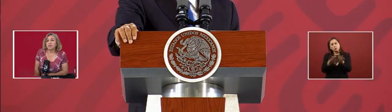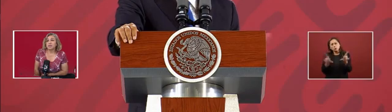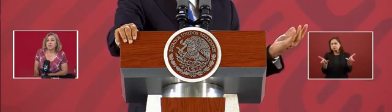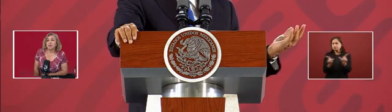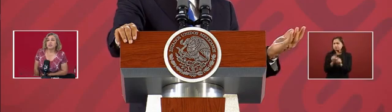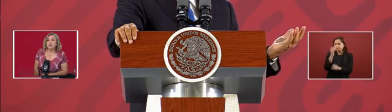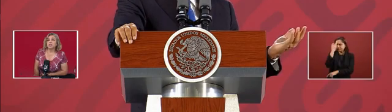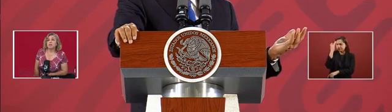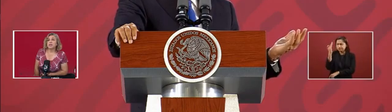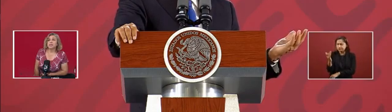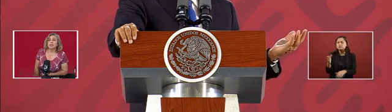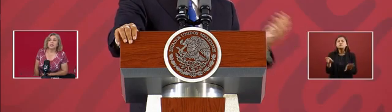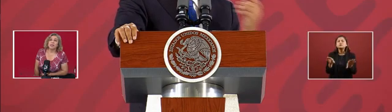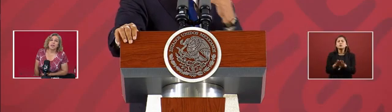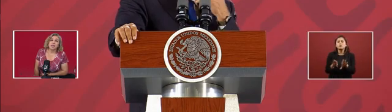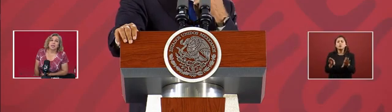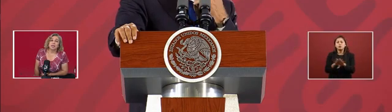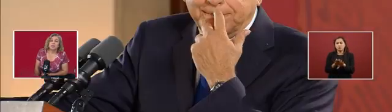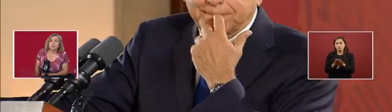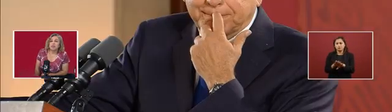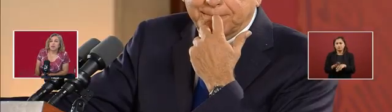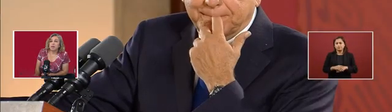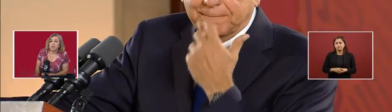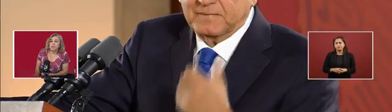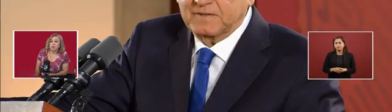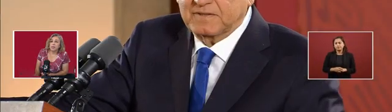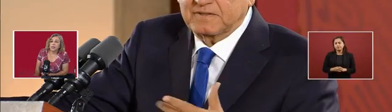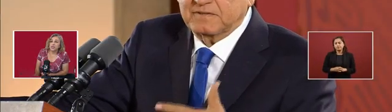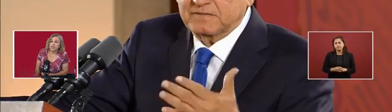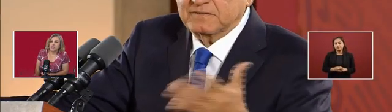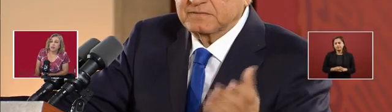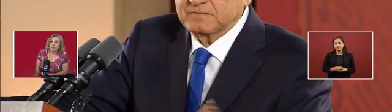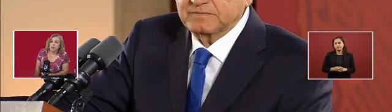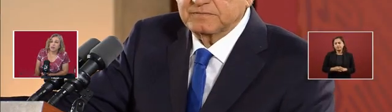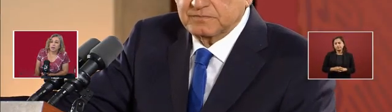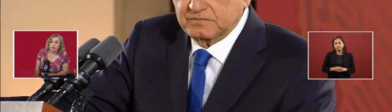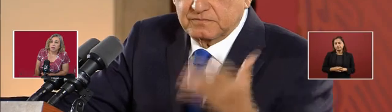part that we inherited in order to approve